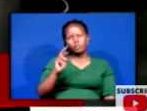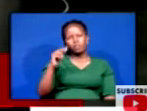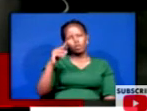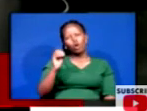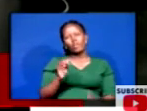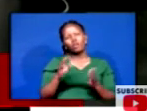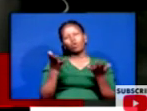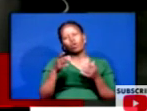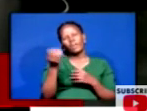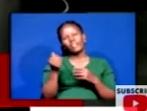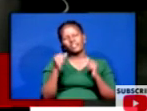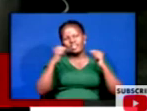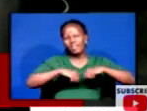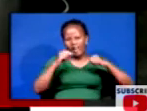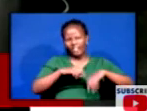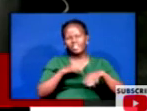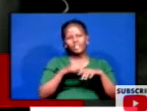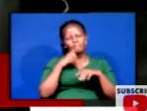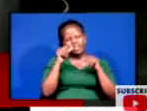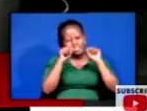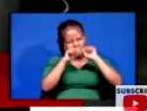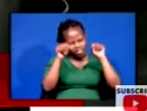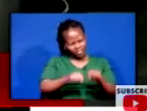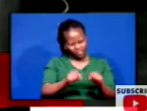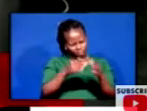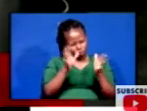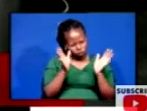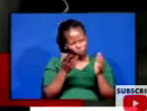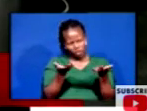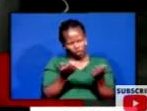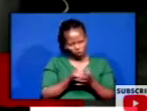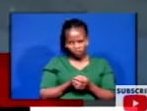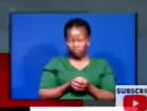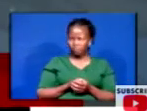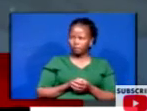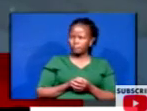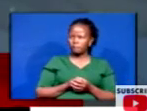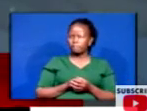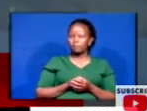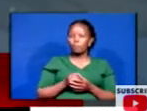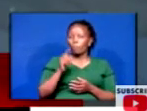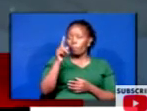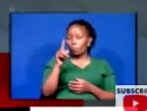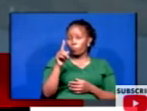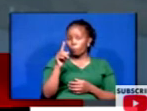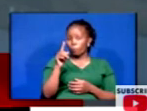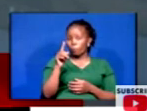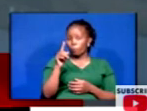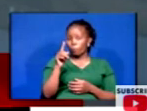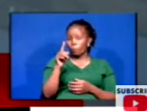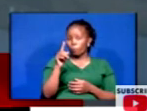open? If they won't, I'm coming to that point. I'm coming to that point. Okay. One of the things is